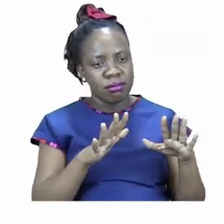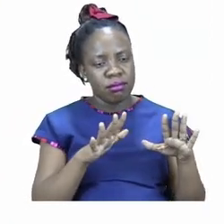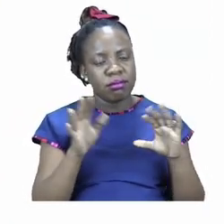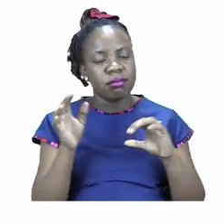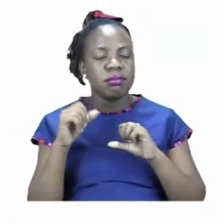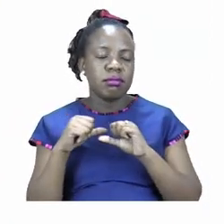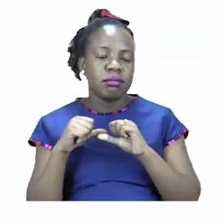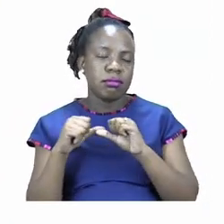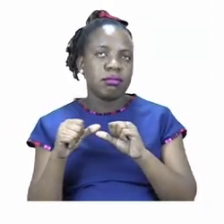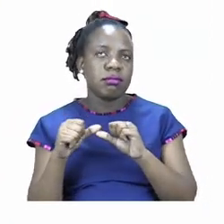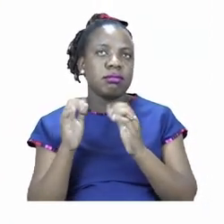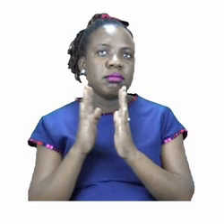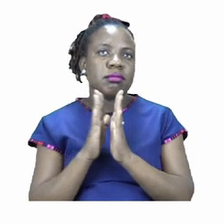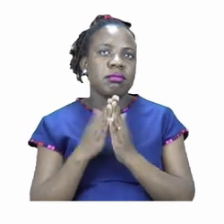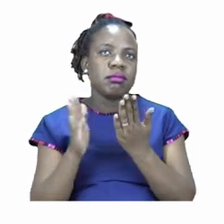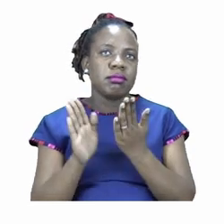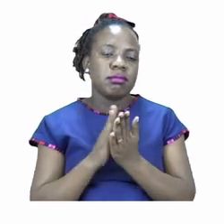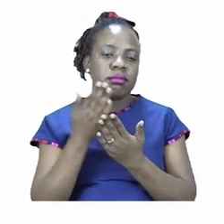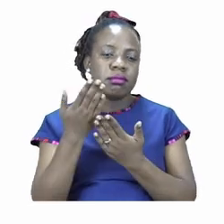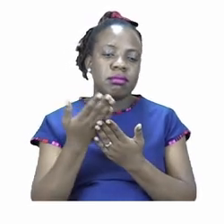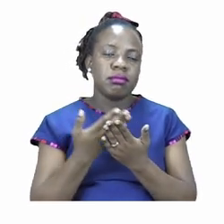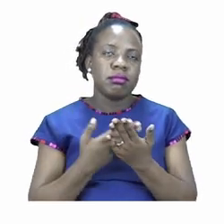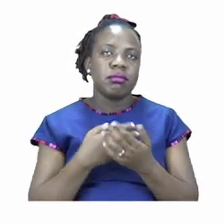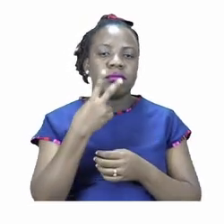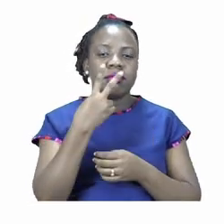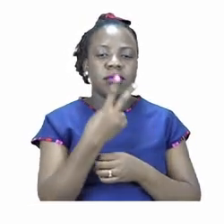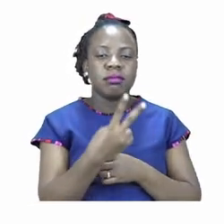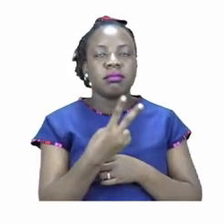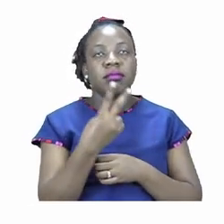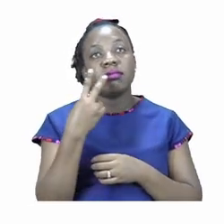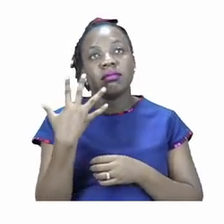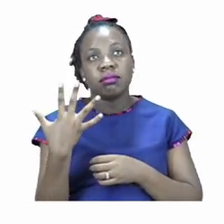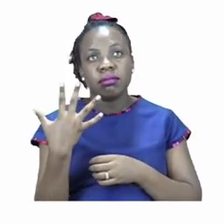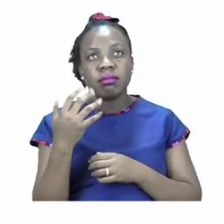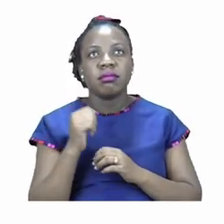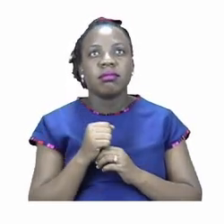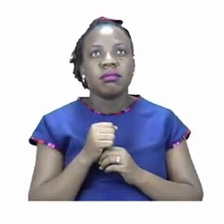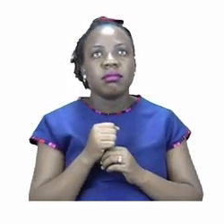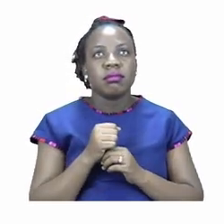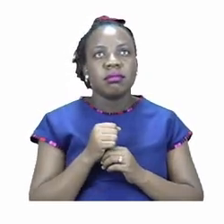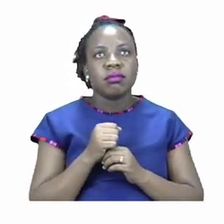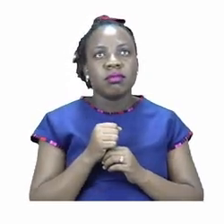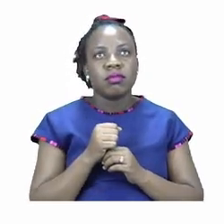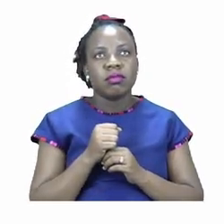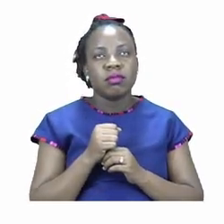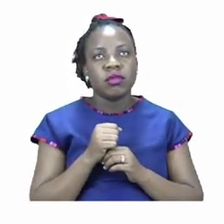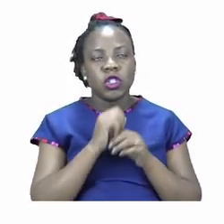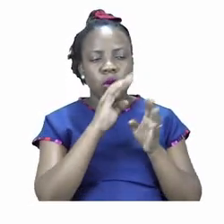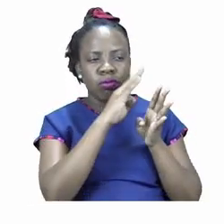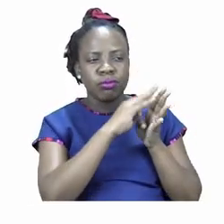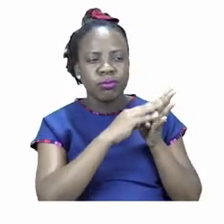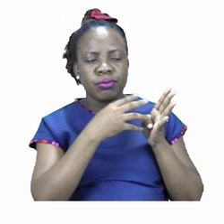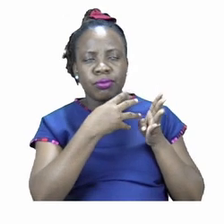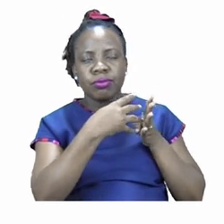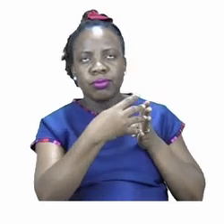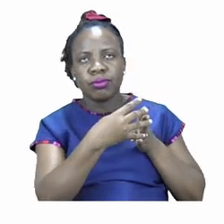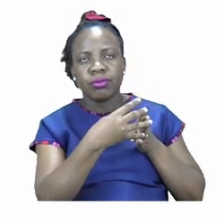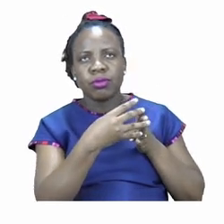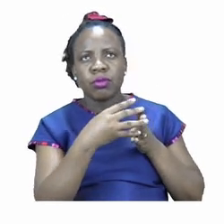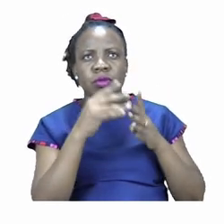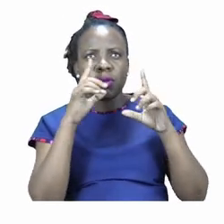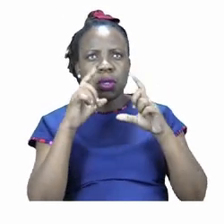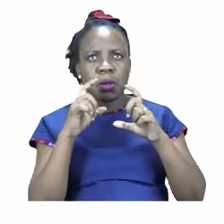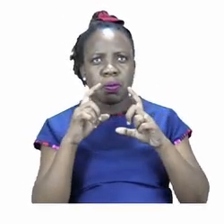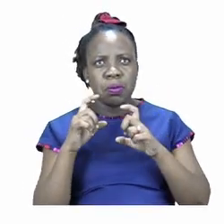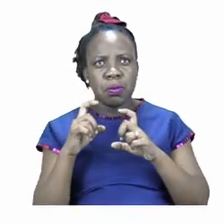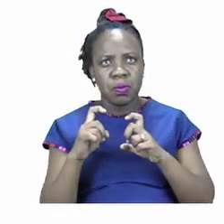going to be doing data handling. Now, this is when we look at a pictograph and find the answers we need